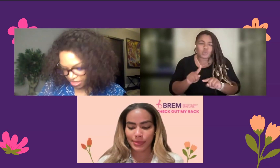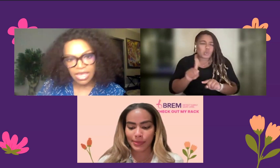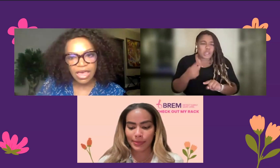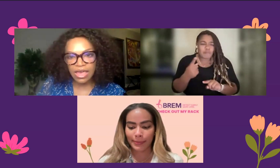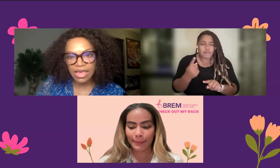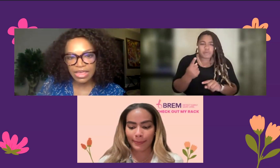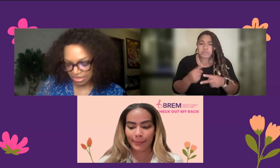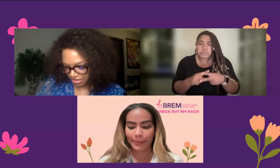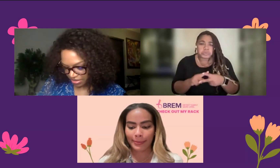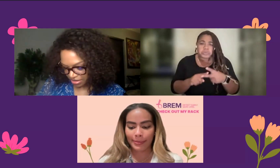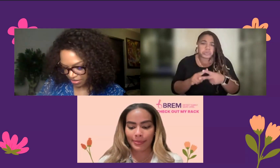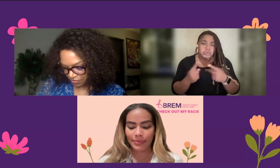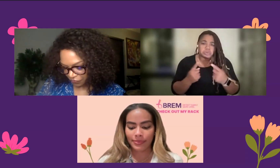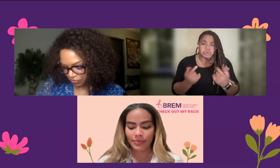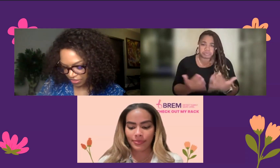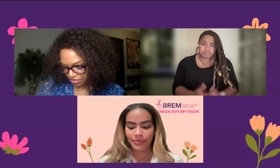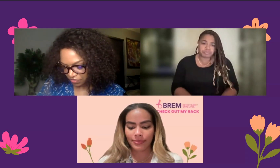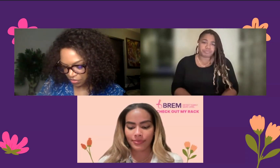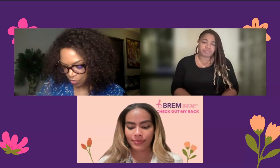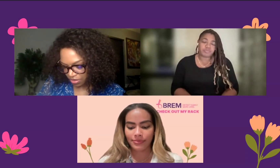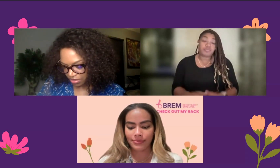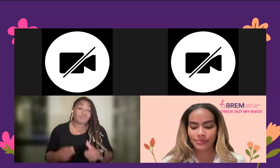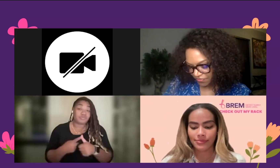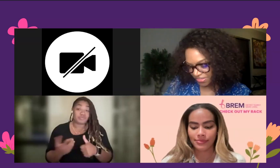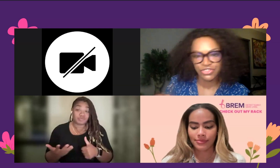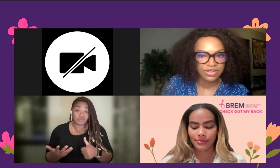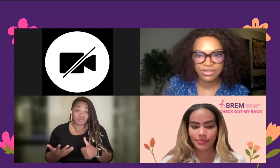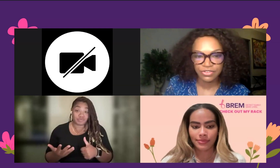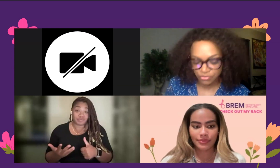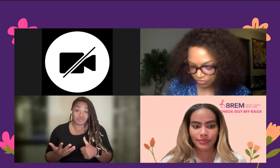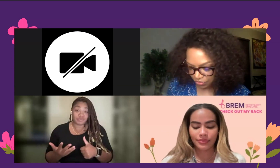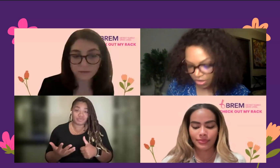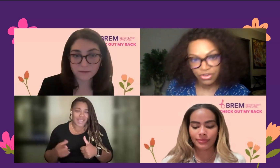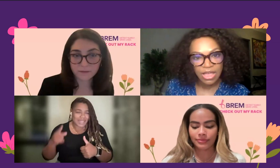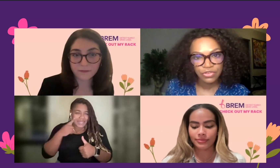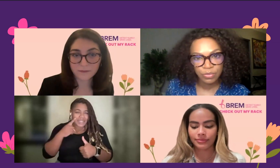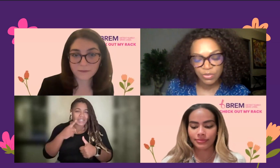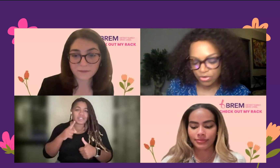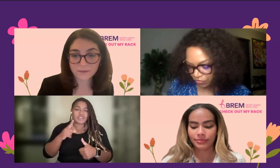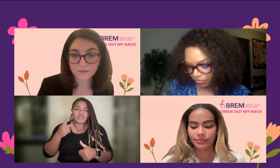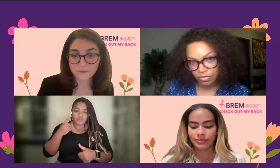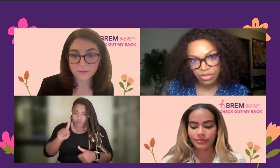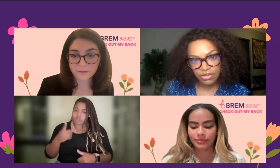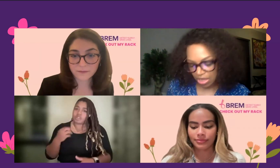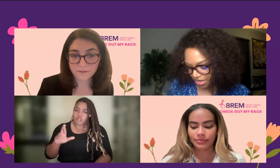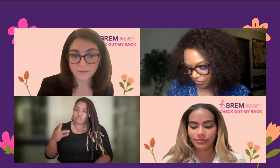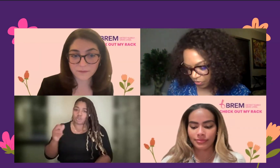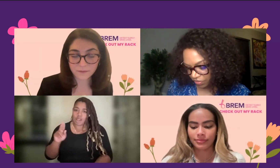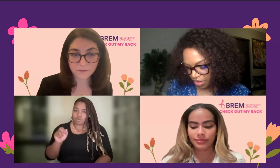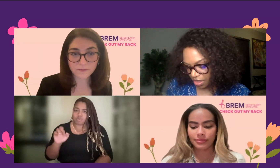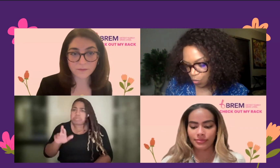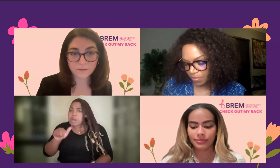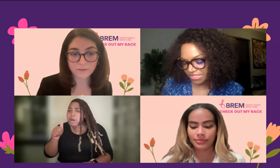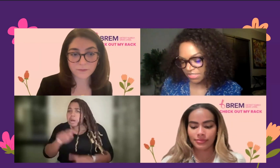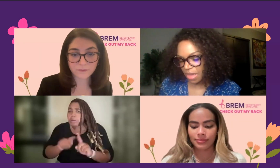here. The first is, I believe this is directed at towards Dr. Hauser, but anyone else who wants to chime in